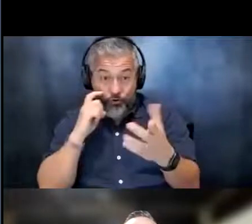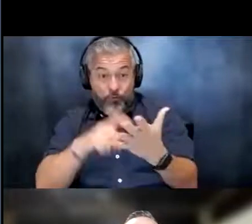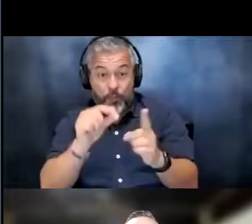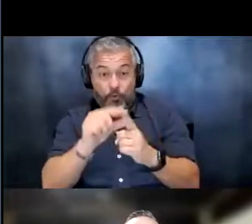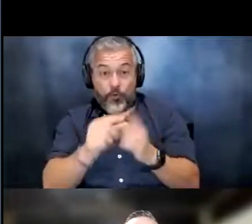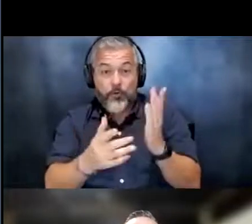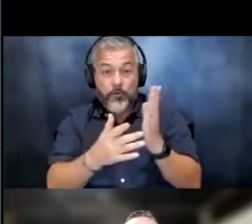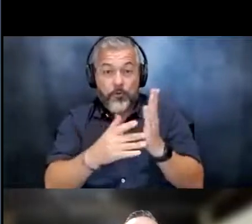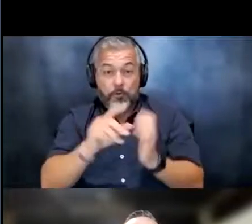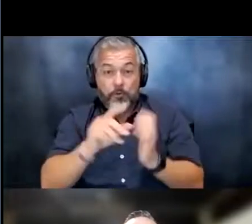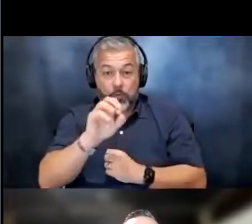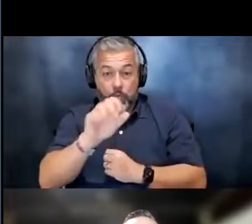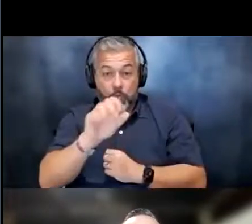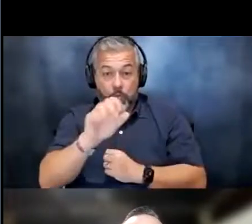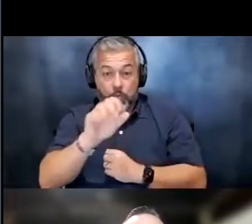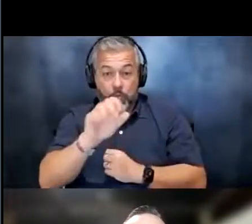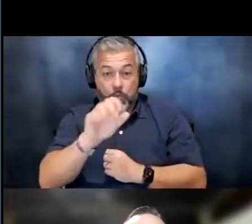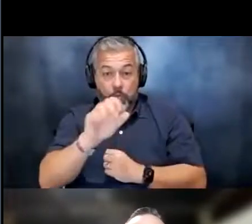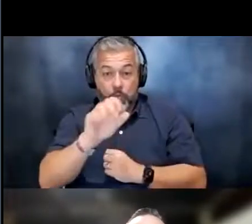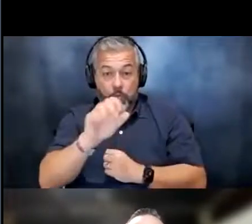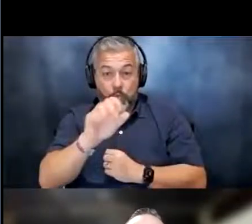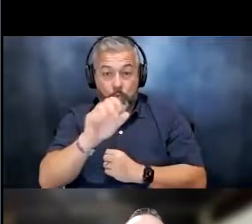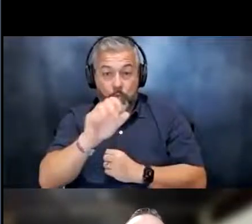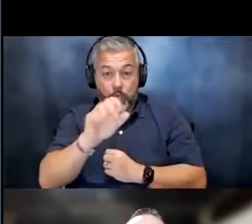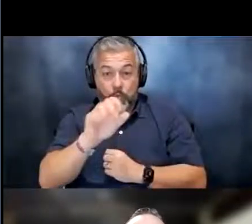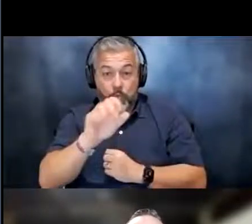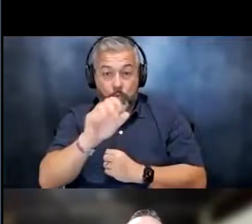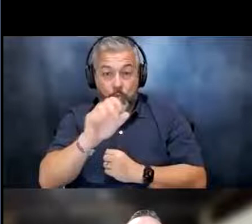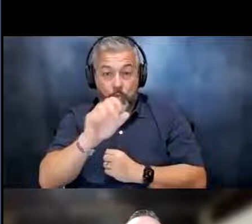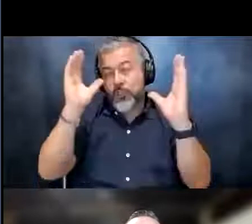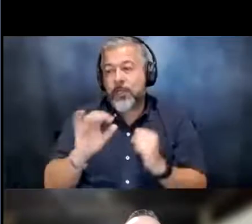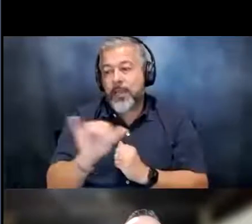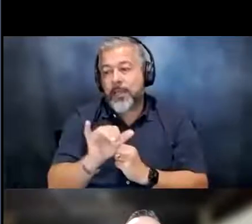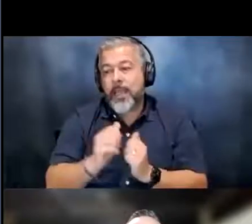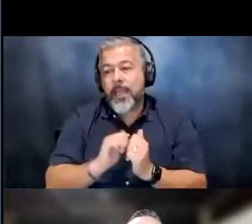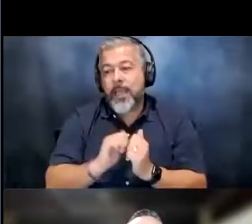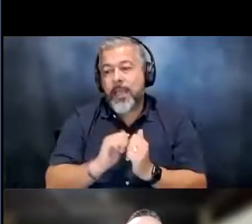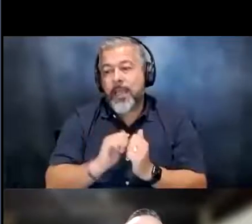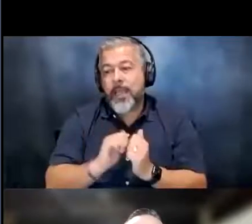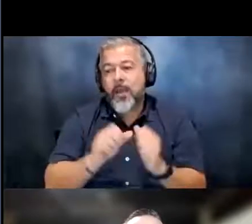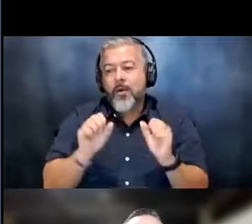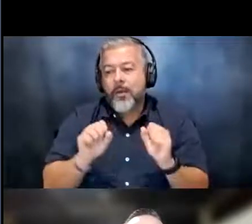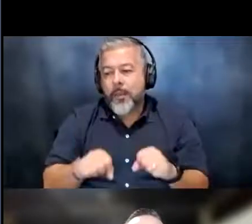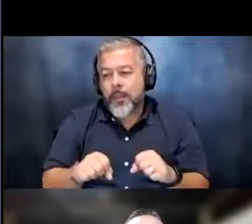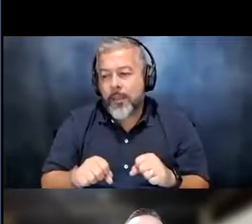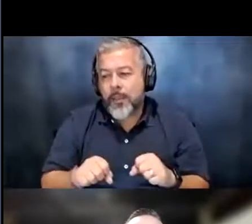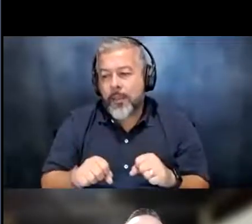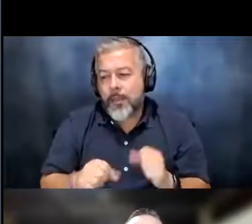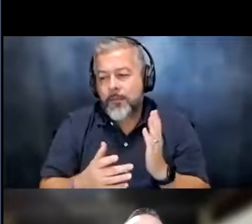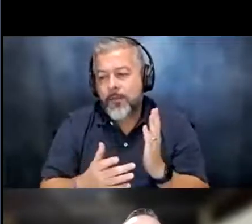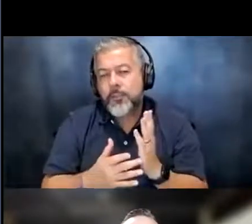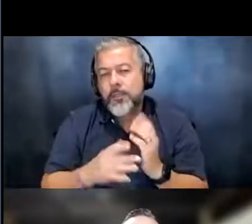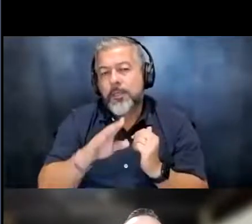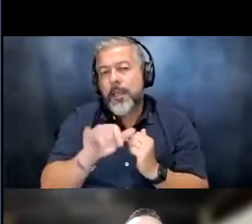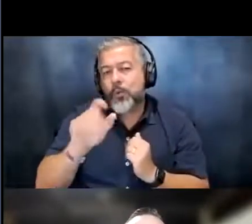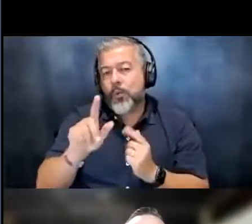envisioned as how can technology be a tool supporting providers in reaching kids. And